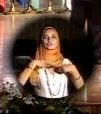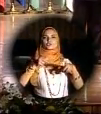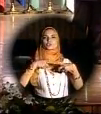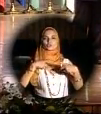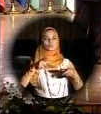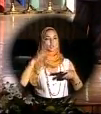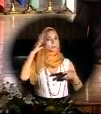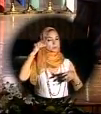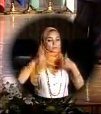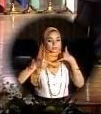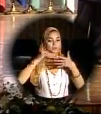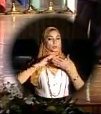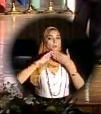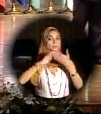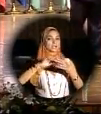you, Diamante.